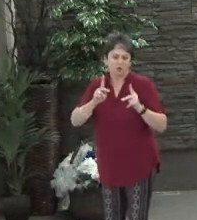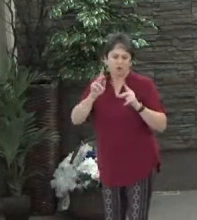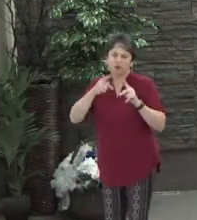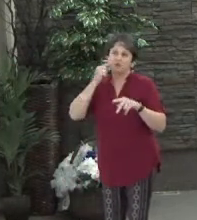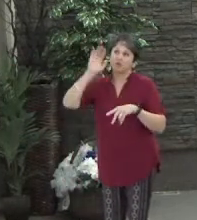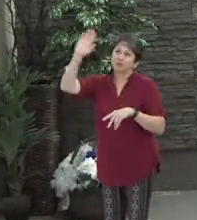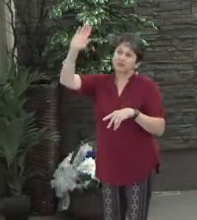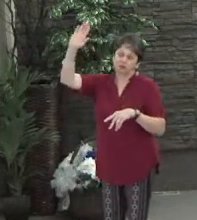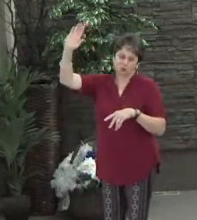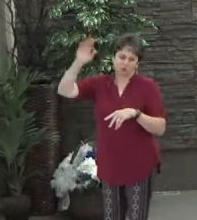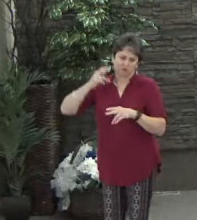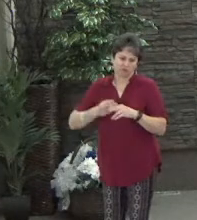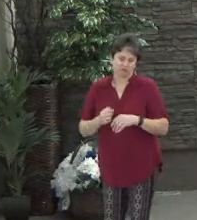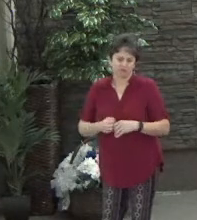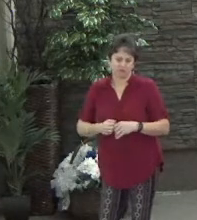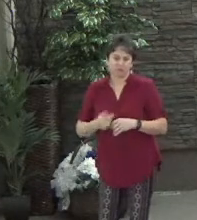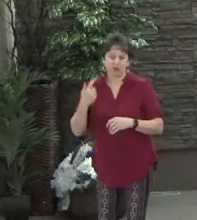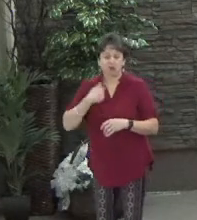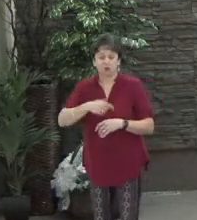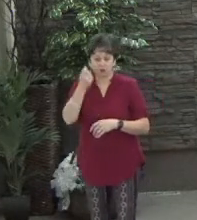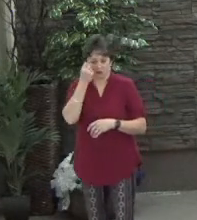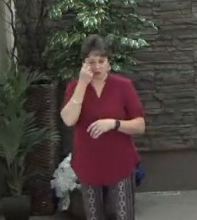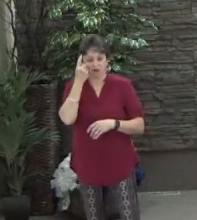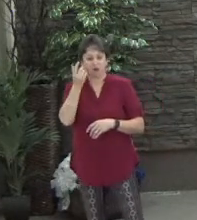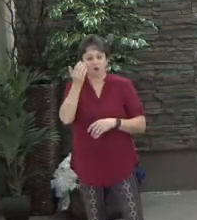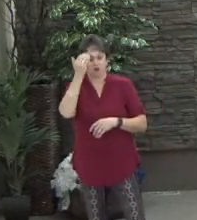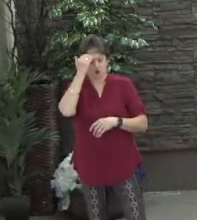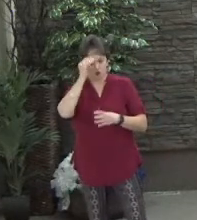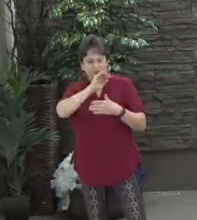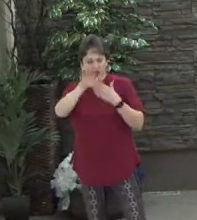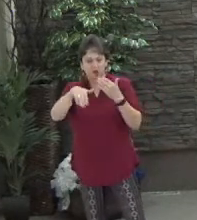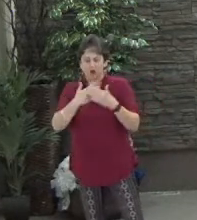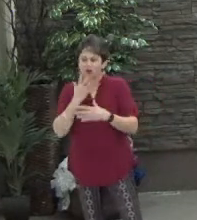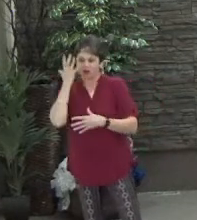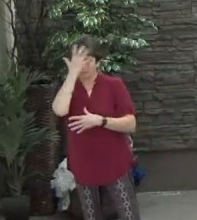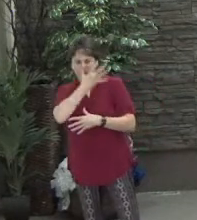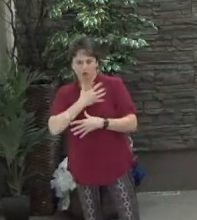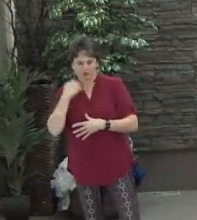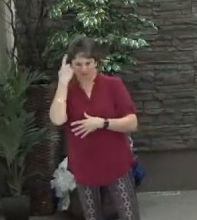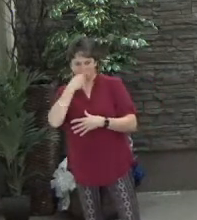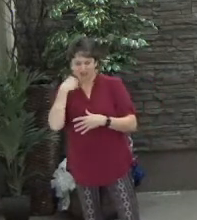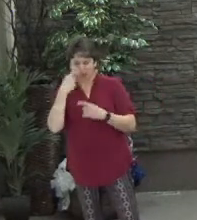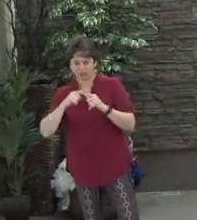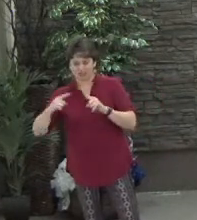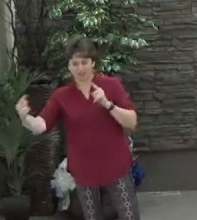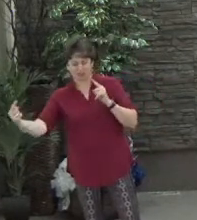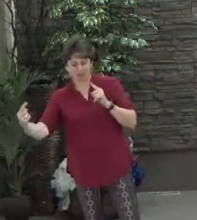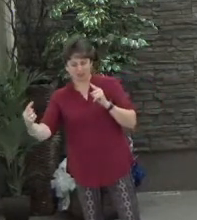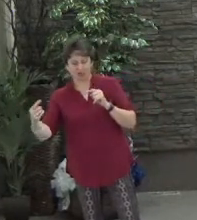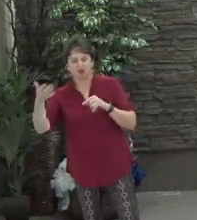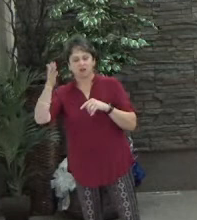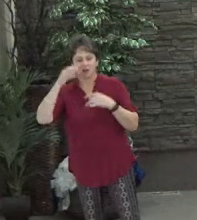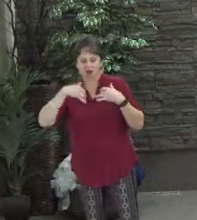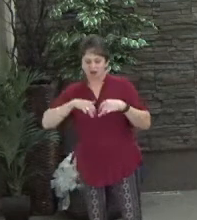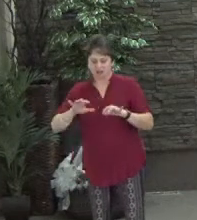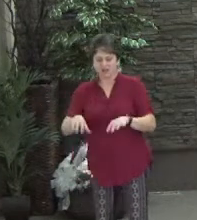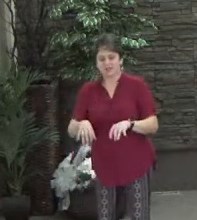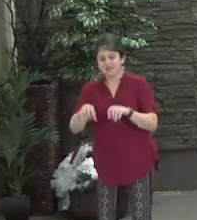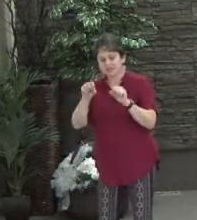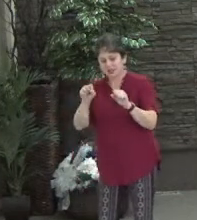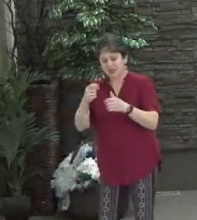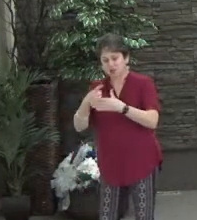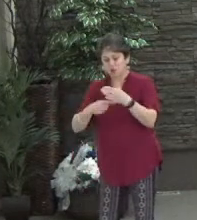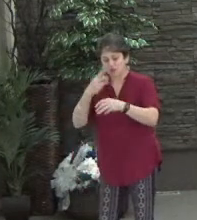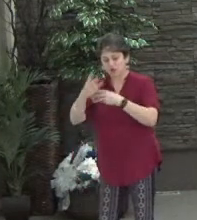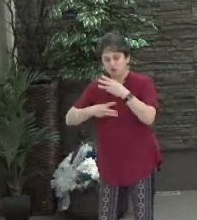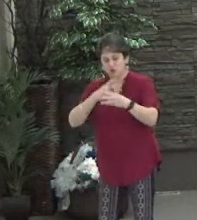possession. And we know that all appearances to the contrary, God is taking what the